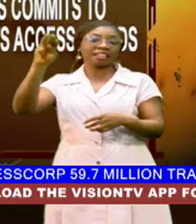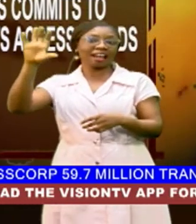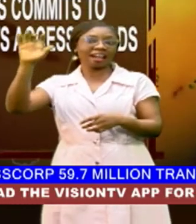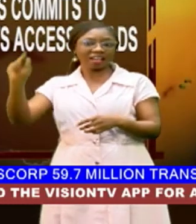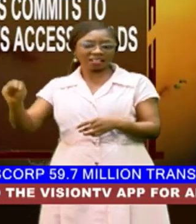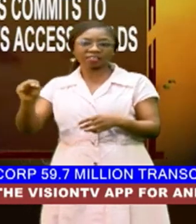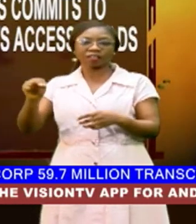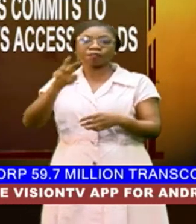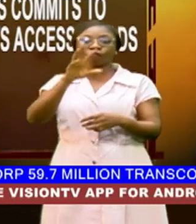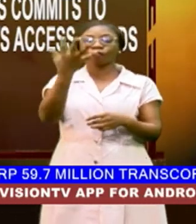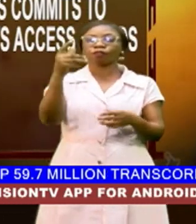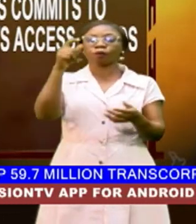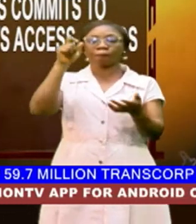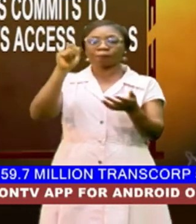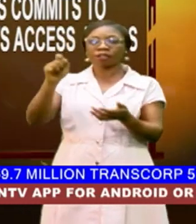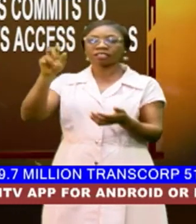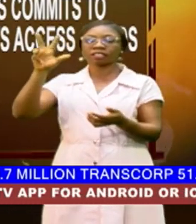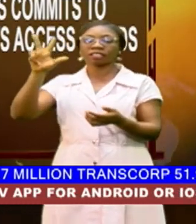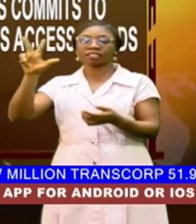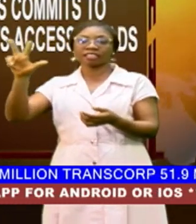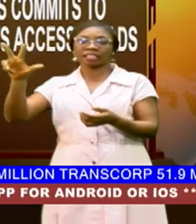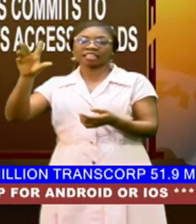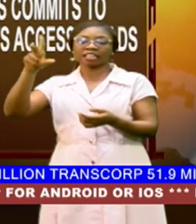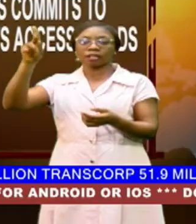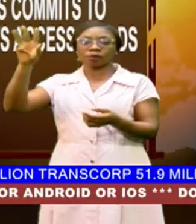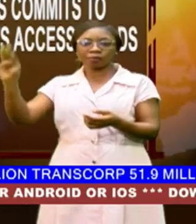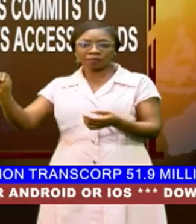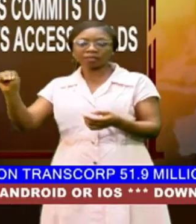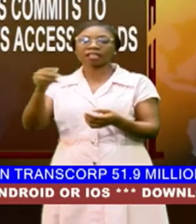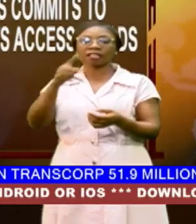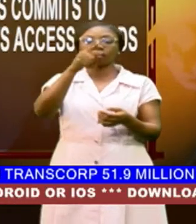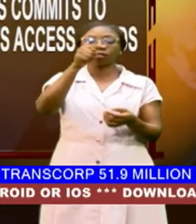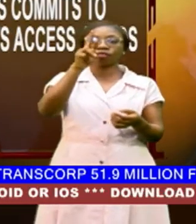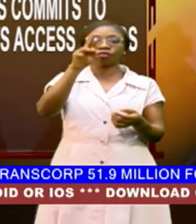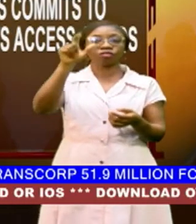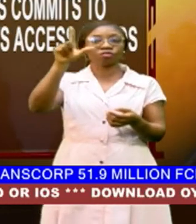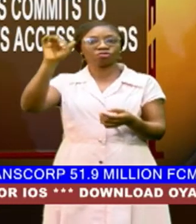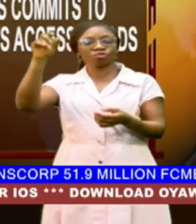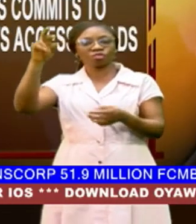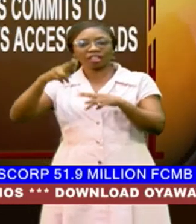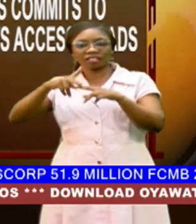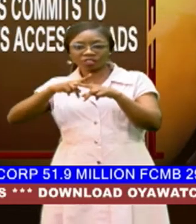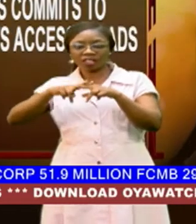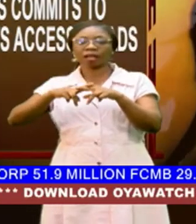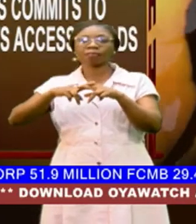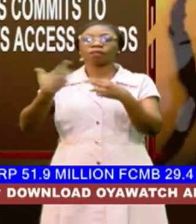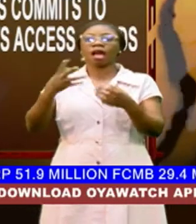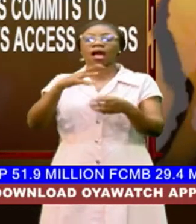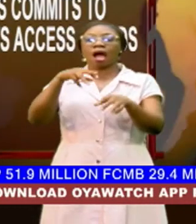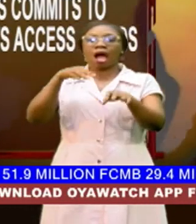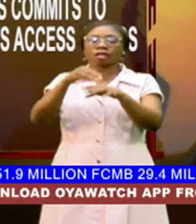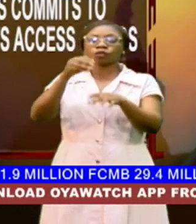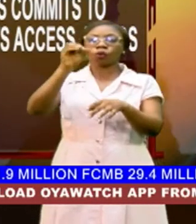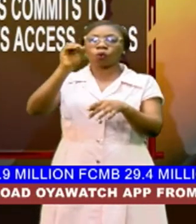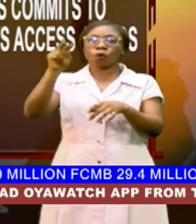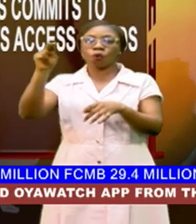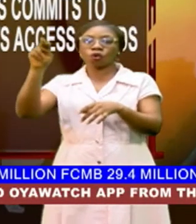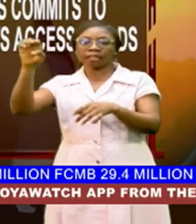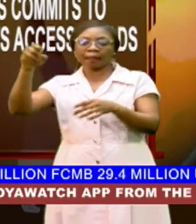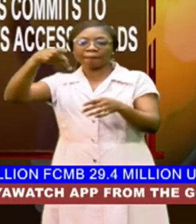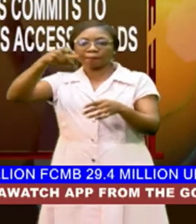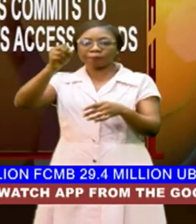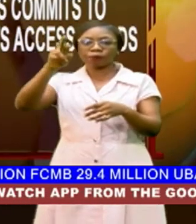15.3 kilometers Eleme Junction, Trailer Park Junction, dual carriage way at One Port, and